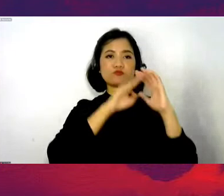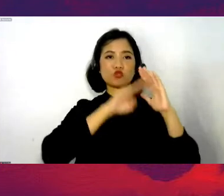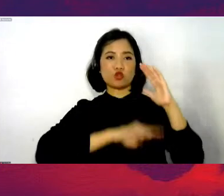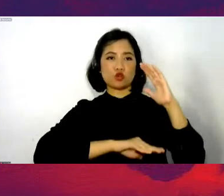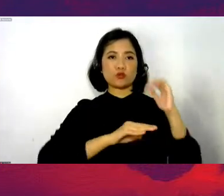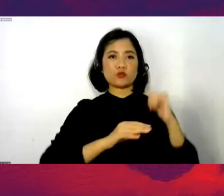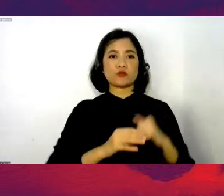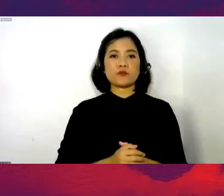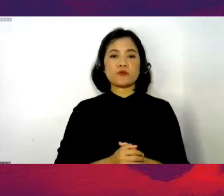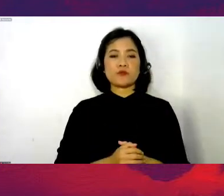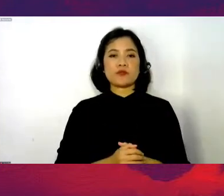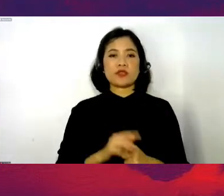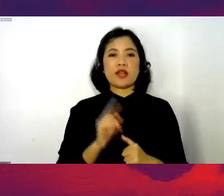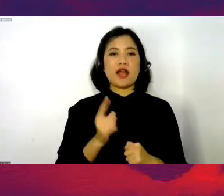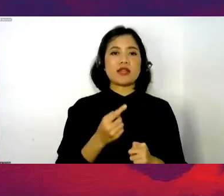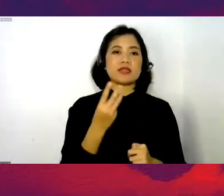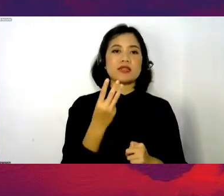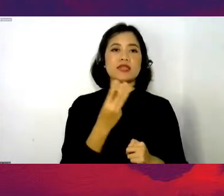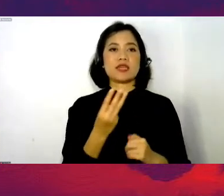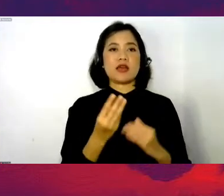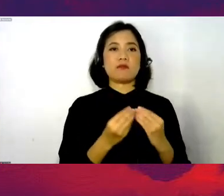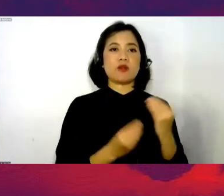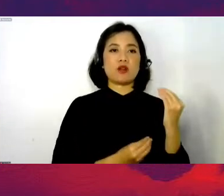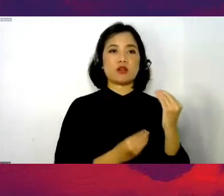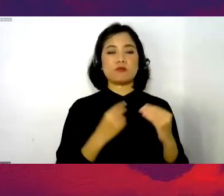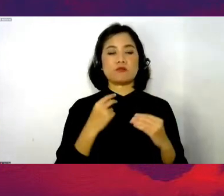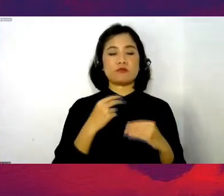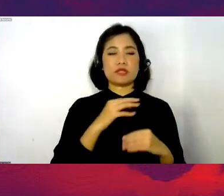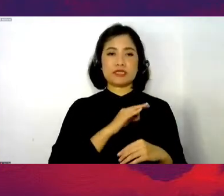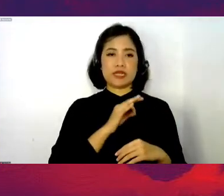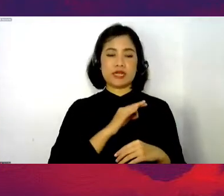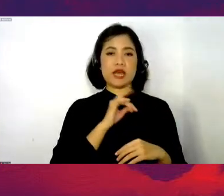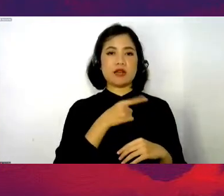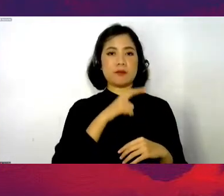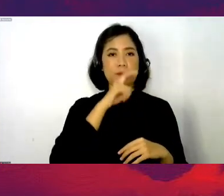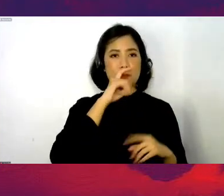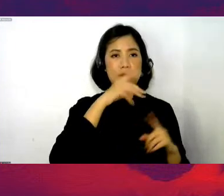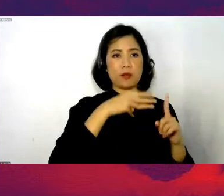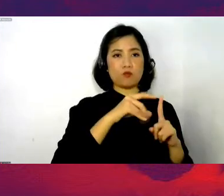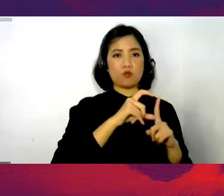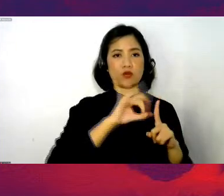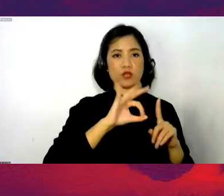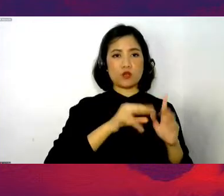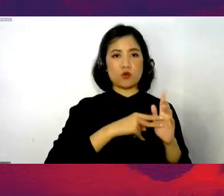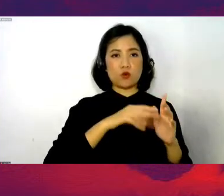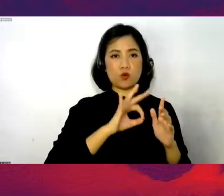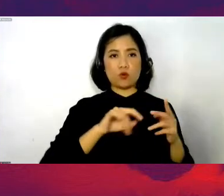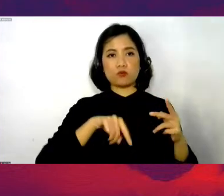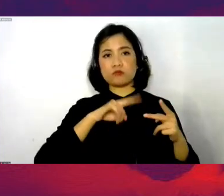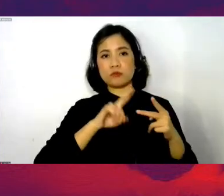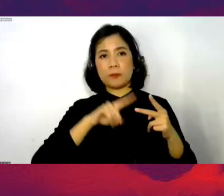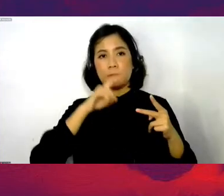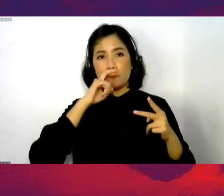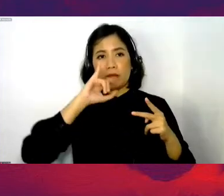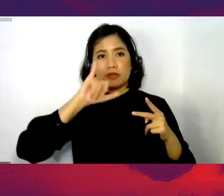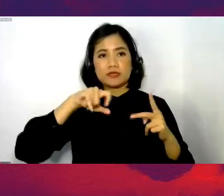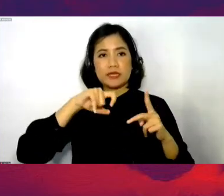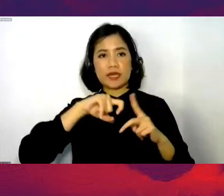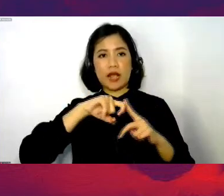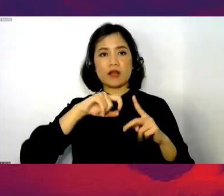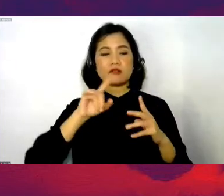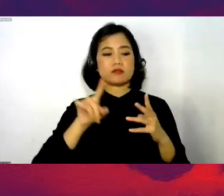yes, still, but your anchor is still consumption, there are no true, but the association, I was told by my colleague